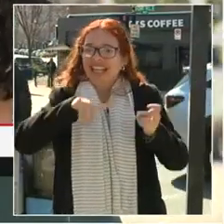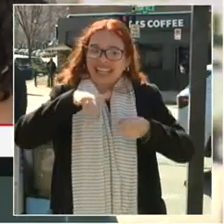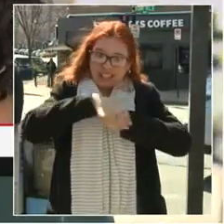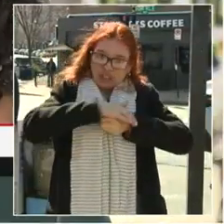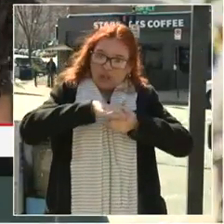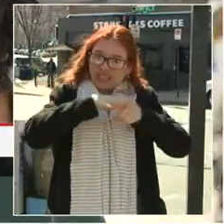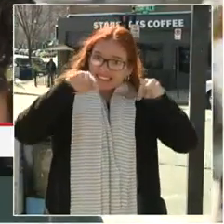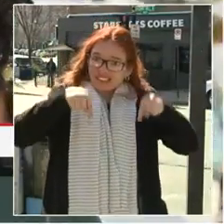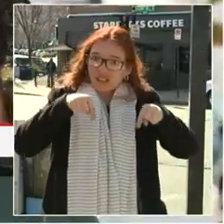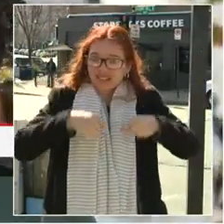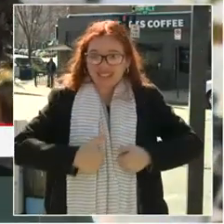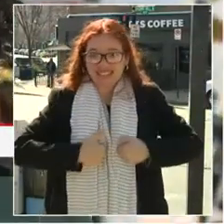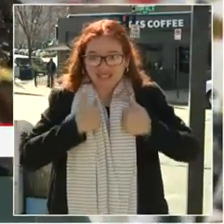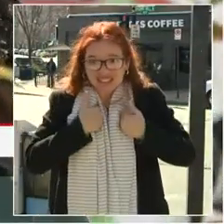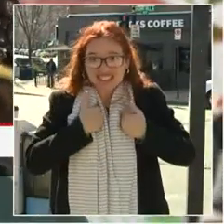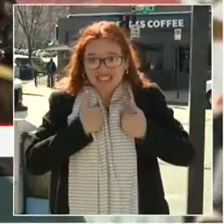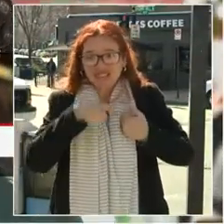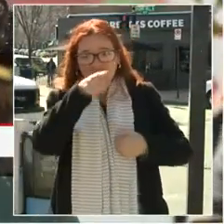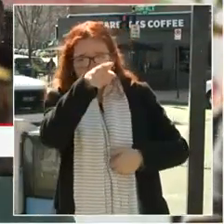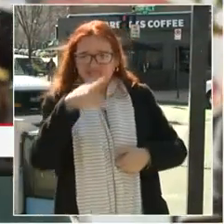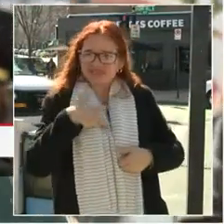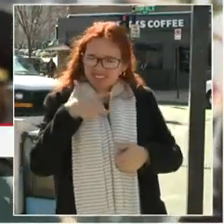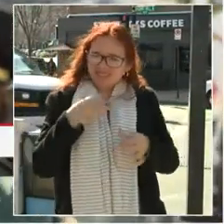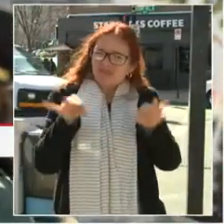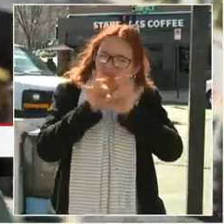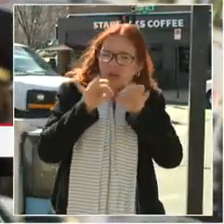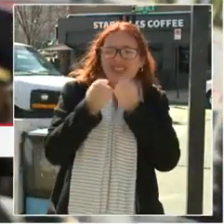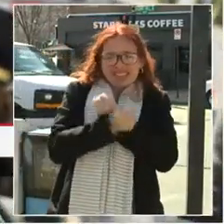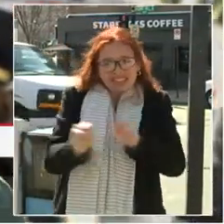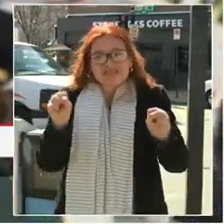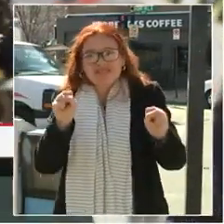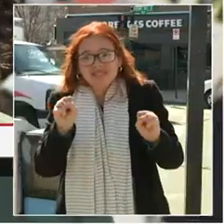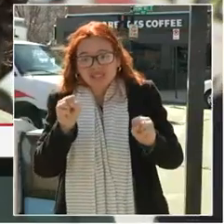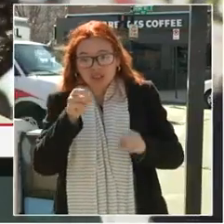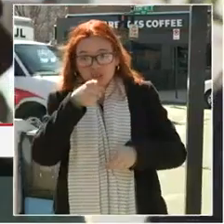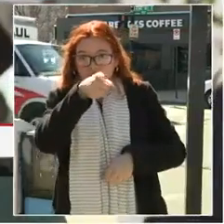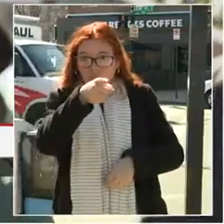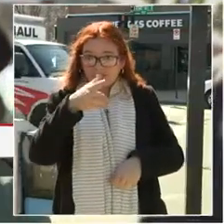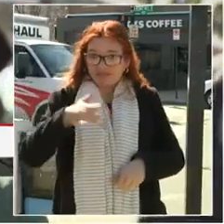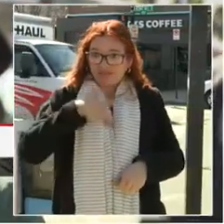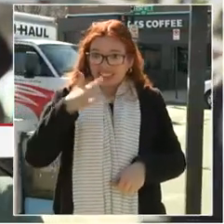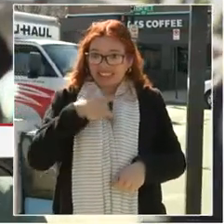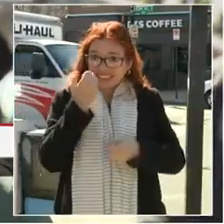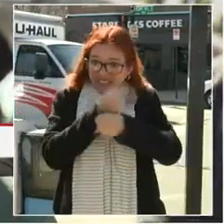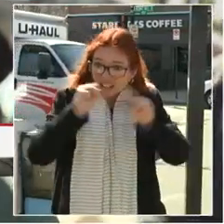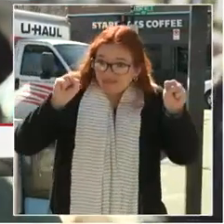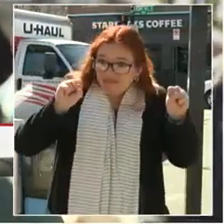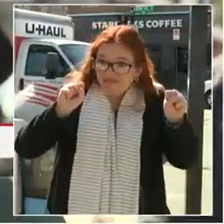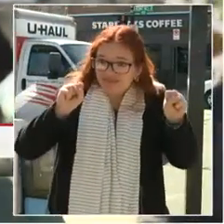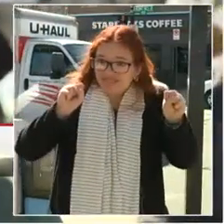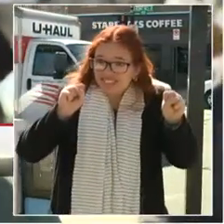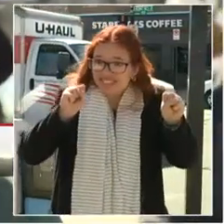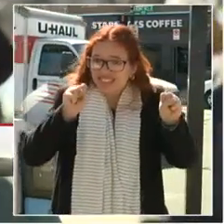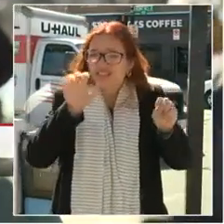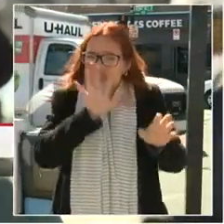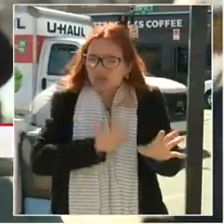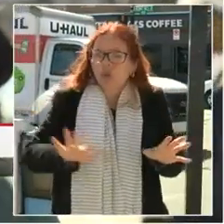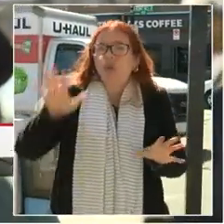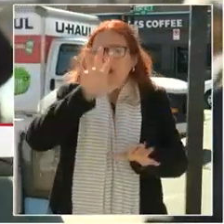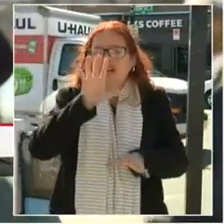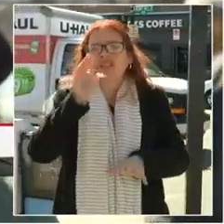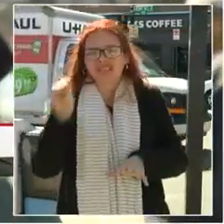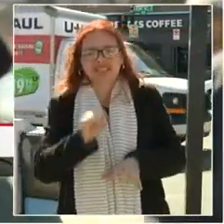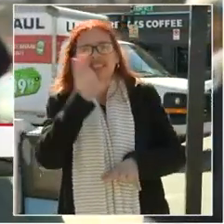safe and you feel safe. I feel very safe all over Washington, D.C. Most people